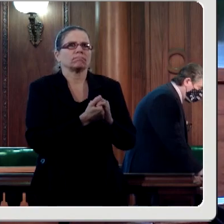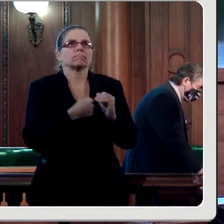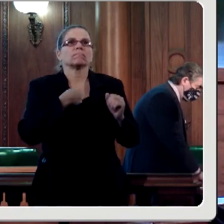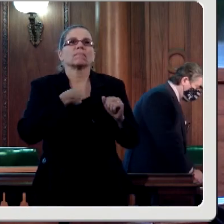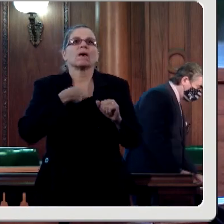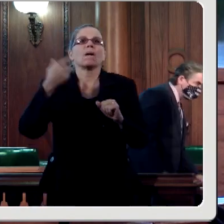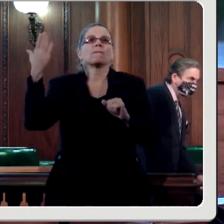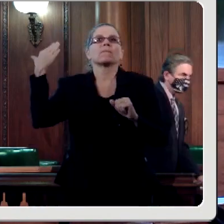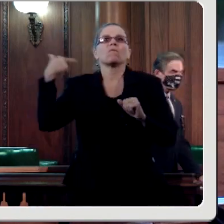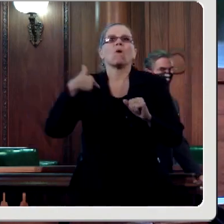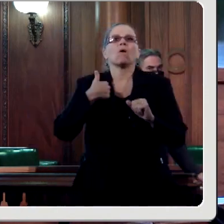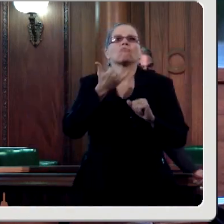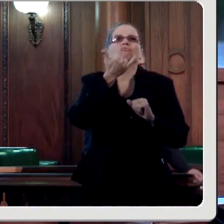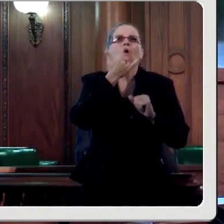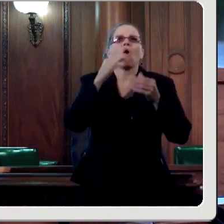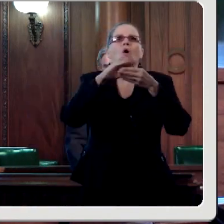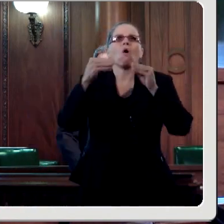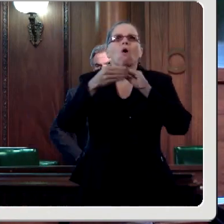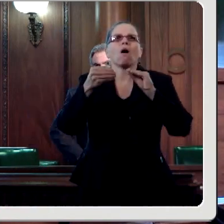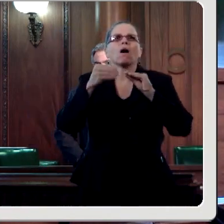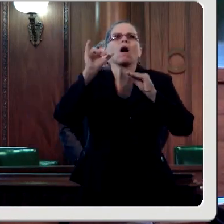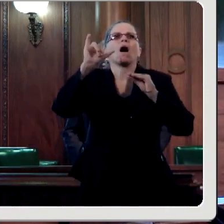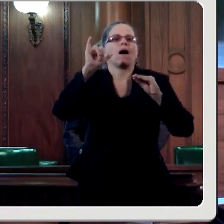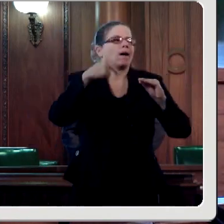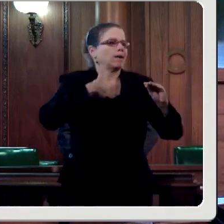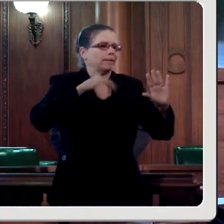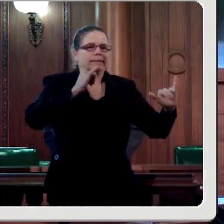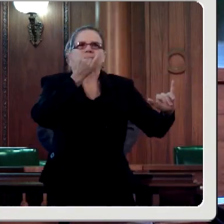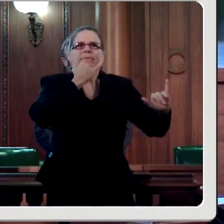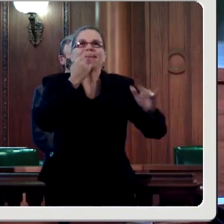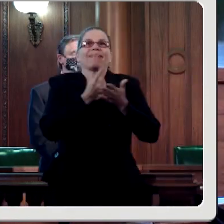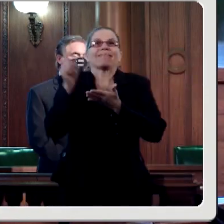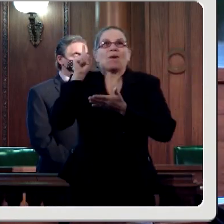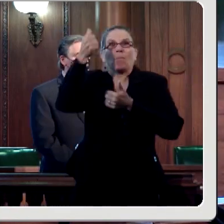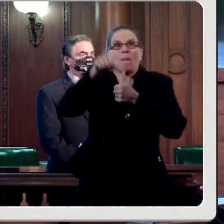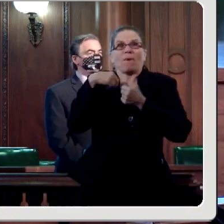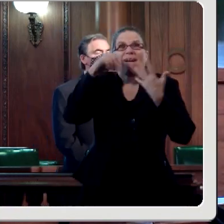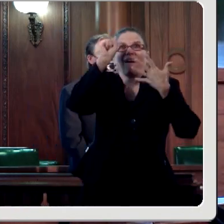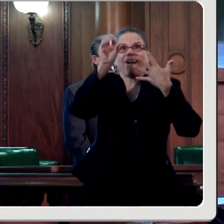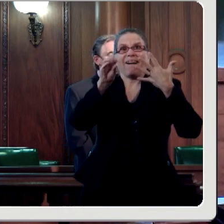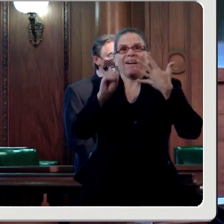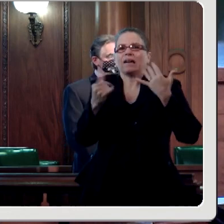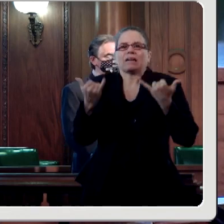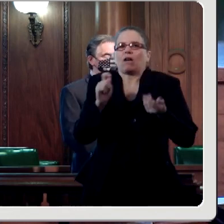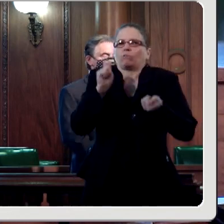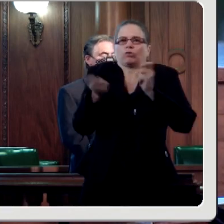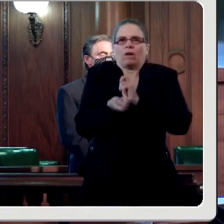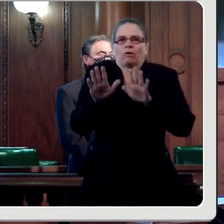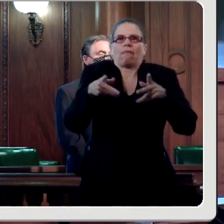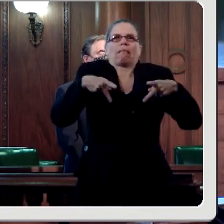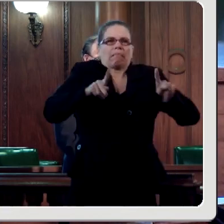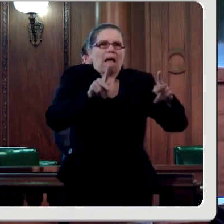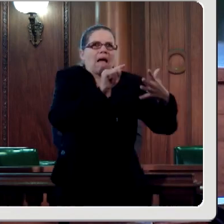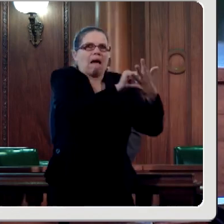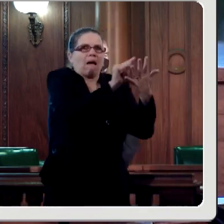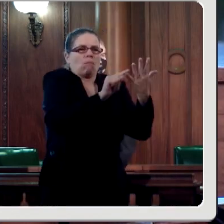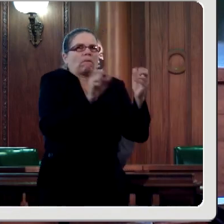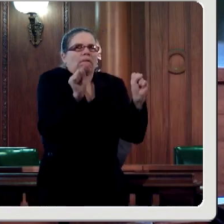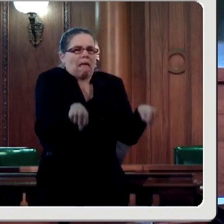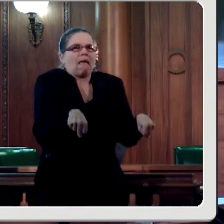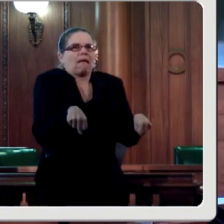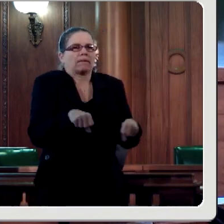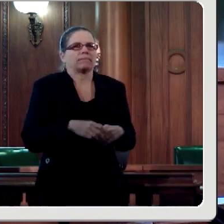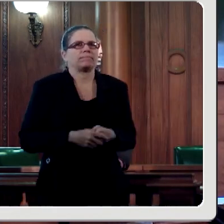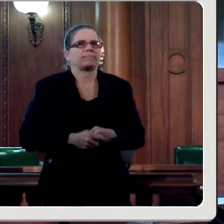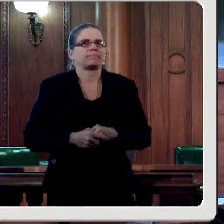you. So in the end, we are seeing an uptick in the city of Springfield